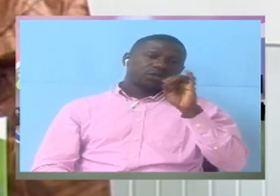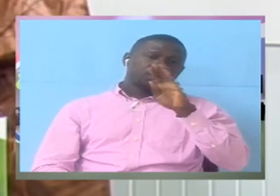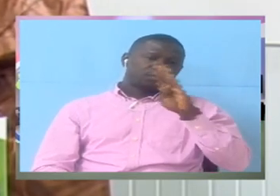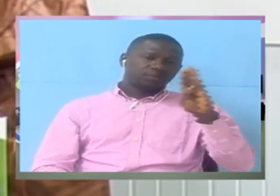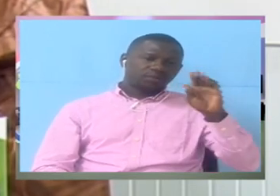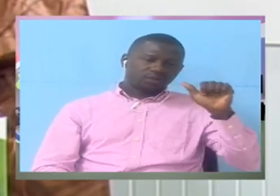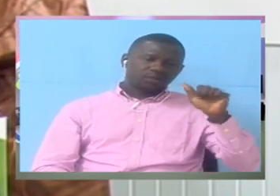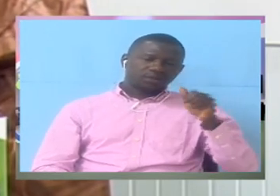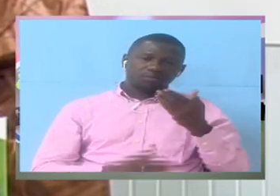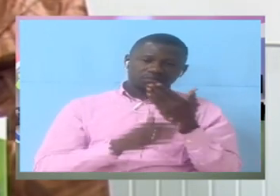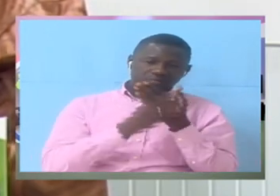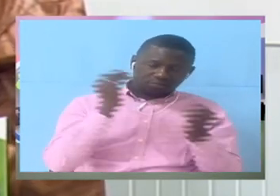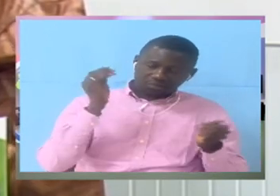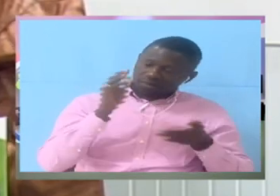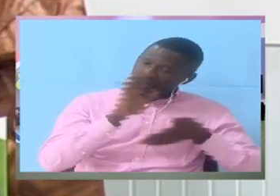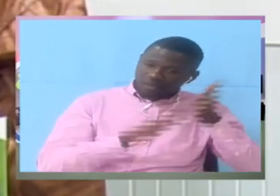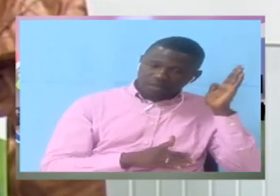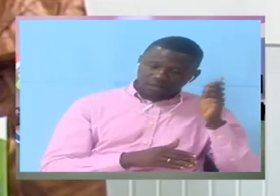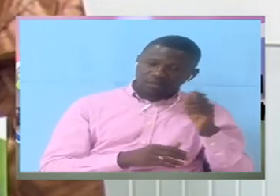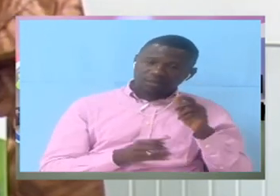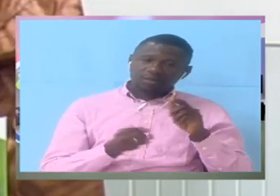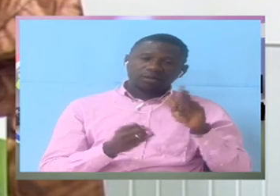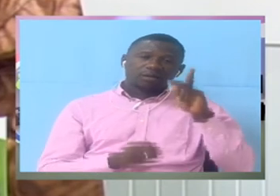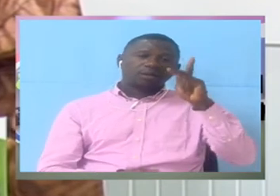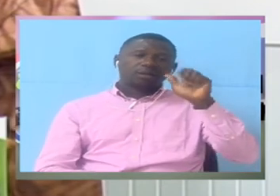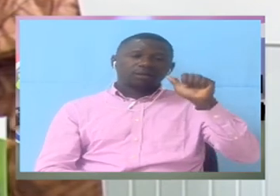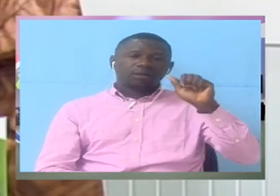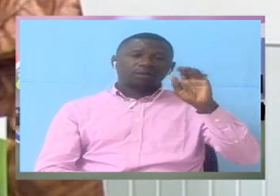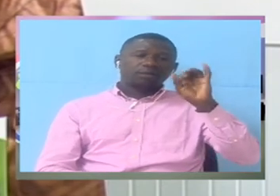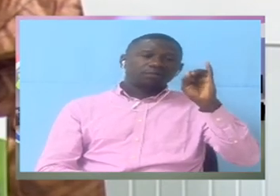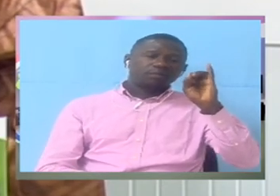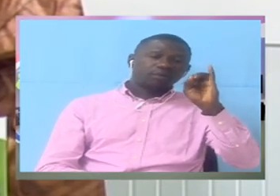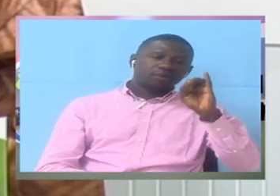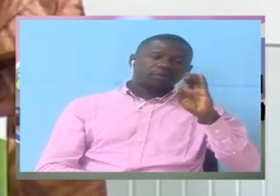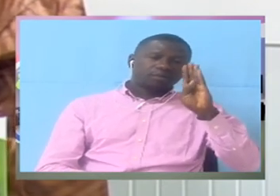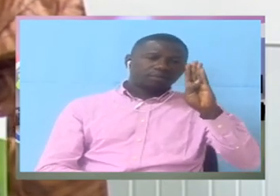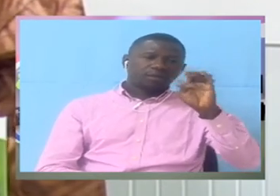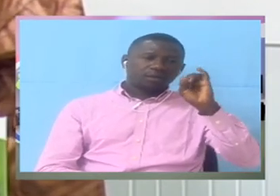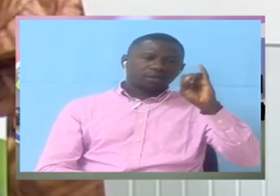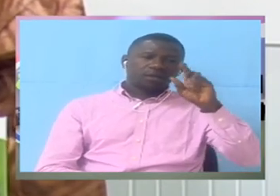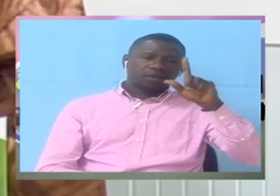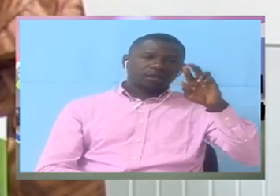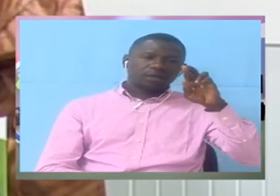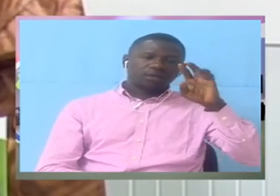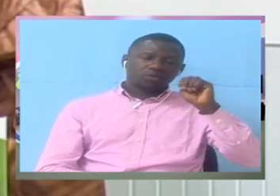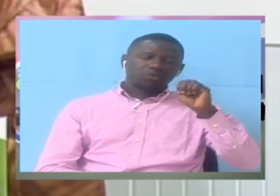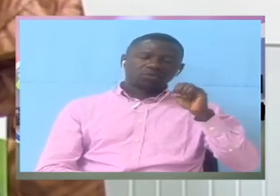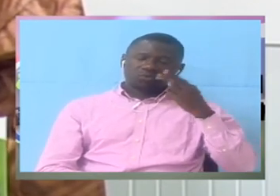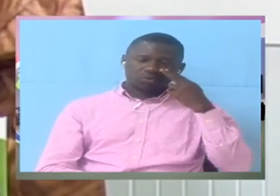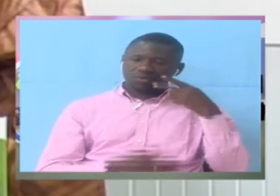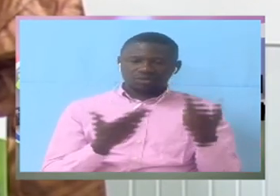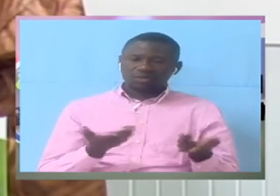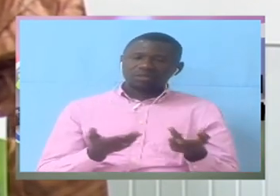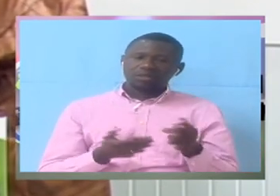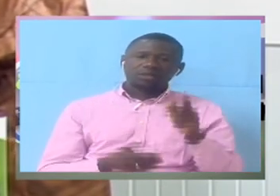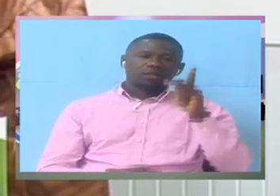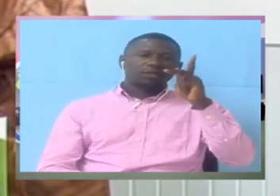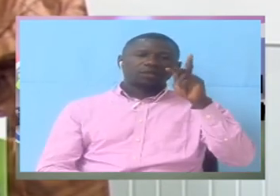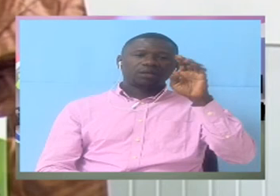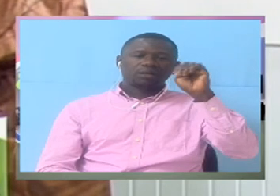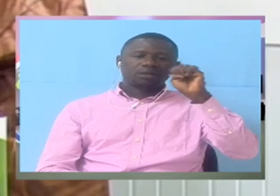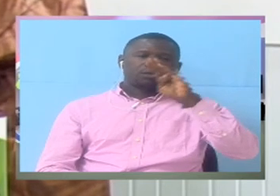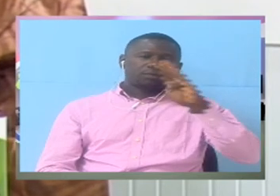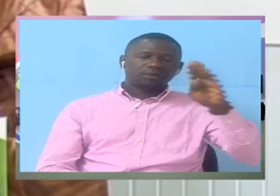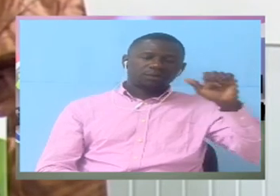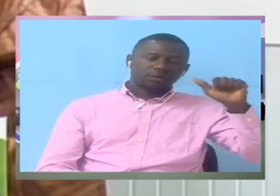demba maje. We did not see Kabiro Demba. Kebasano maj. We did not see Kebasano. Ndol molulo donodroji. So it was only the 5 of us so who